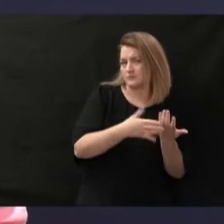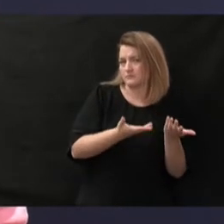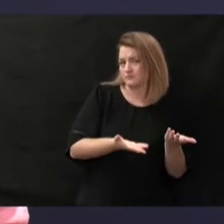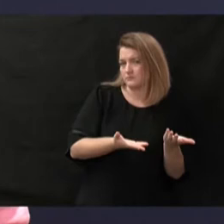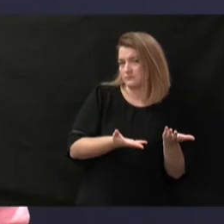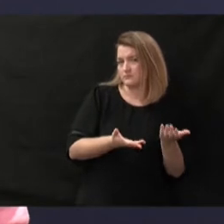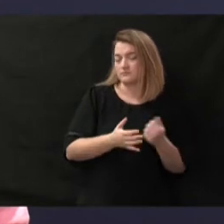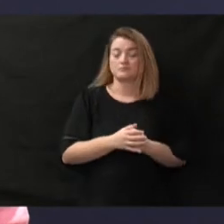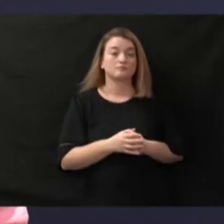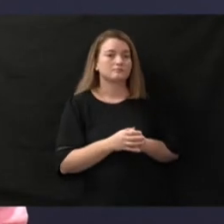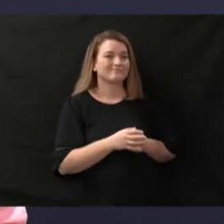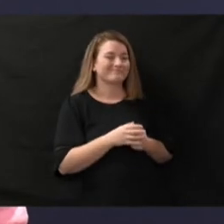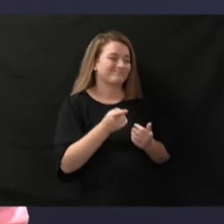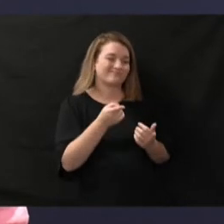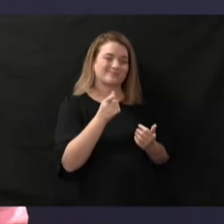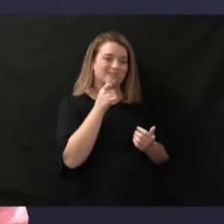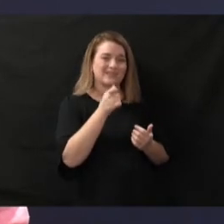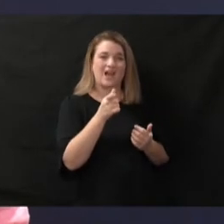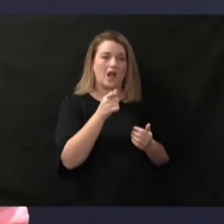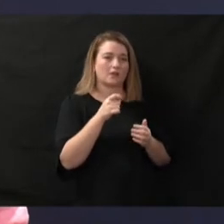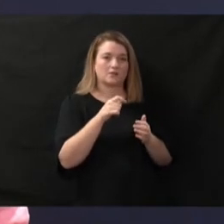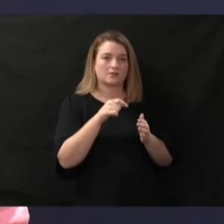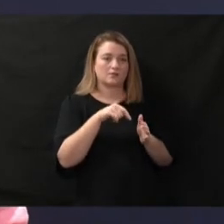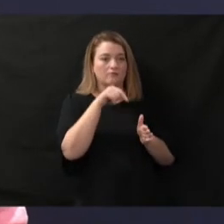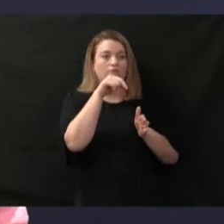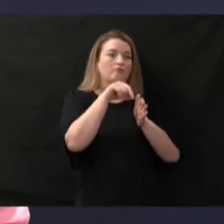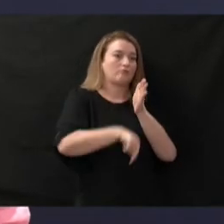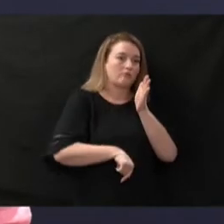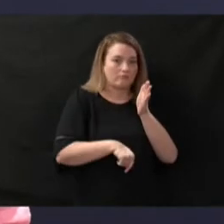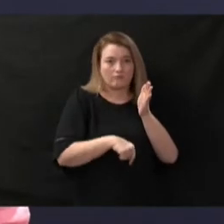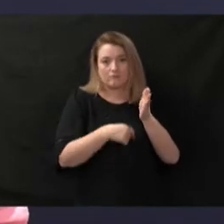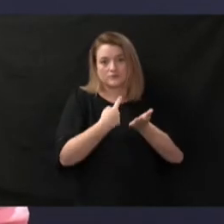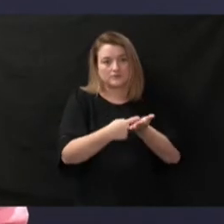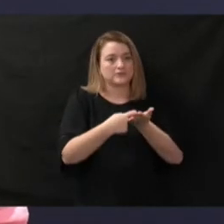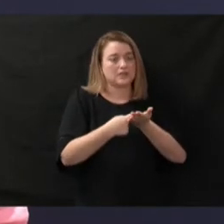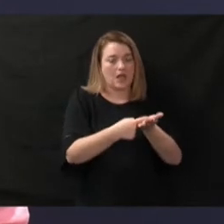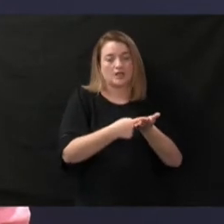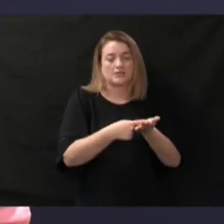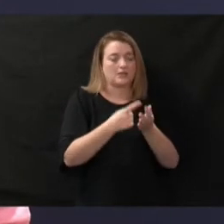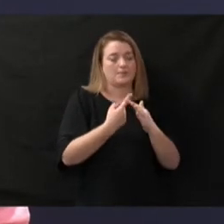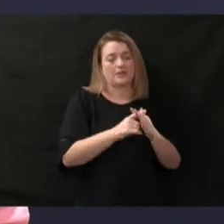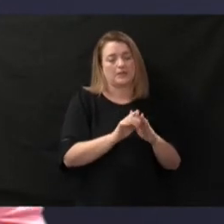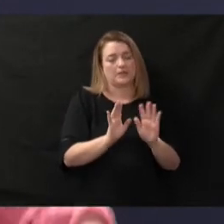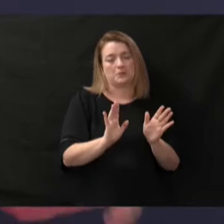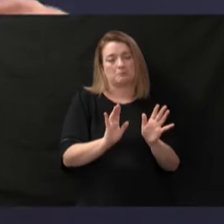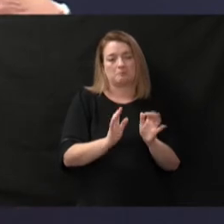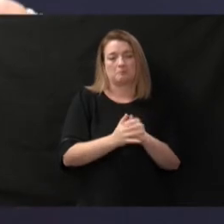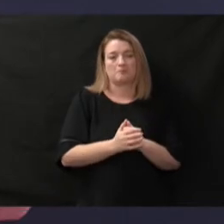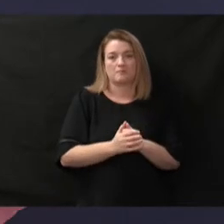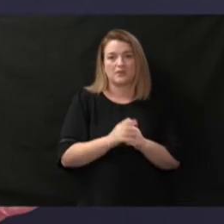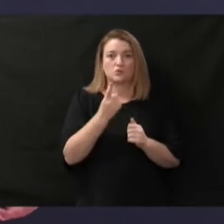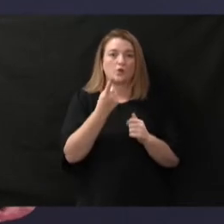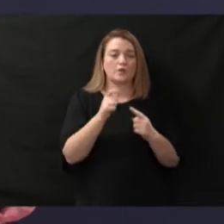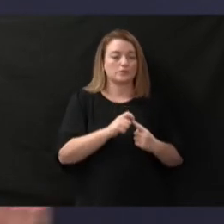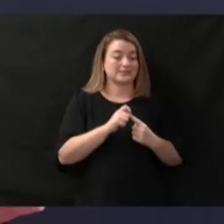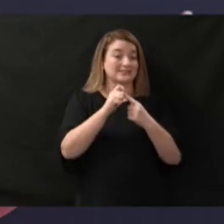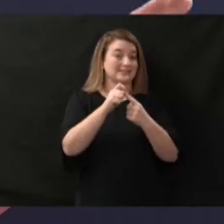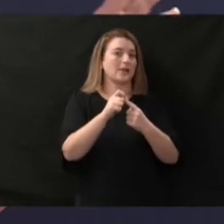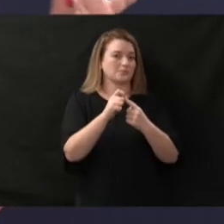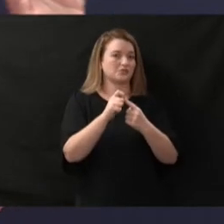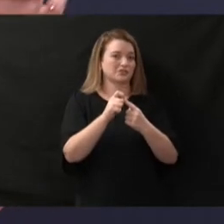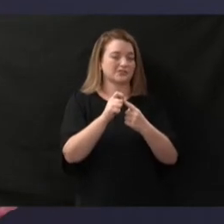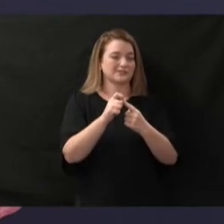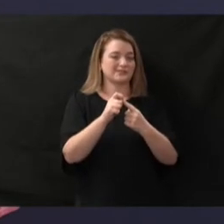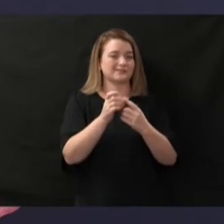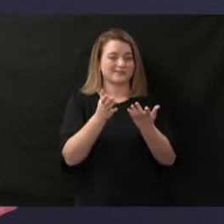is, you're not going to get into that at the beginning. You just would say... That's one of those exceptions that you... Yes.